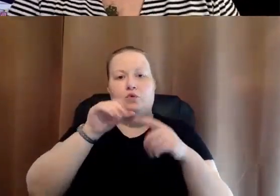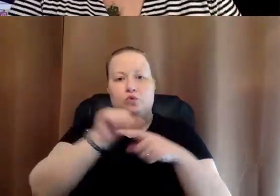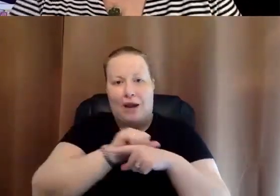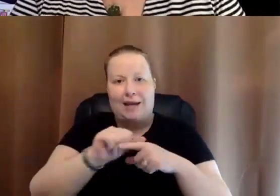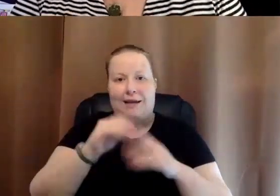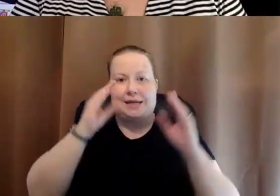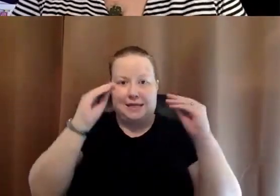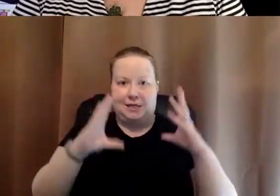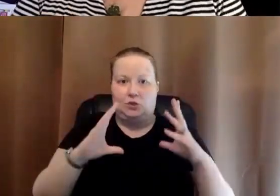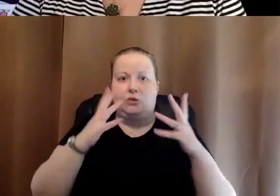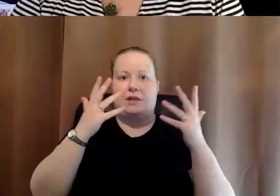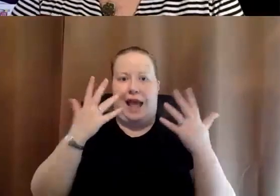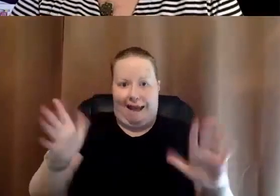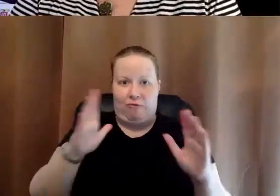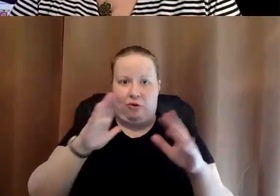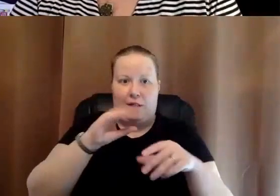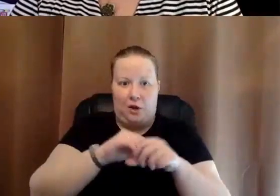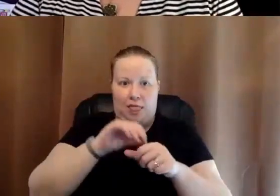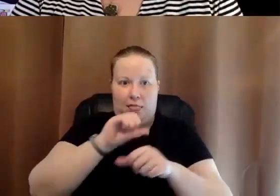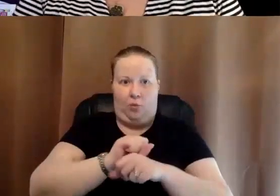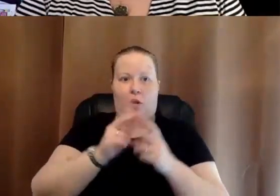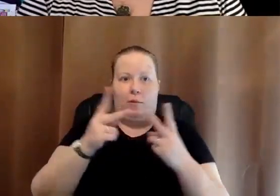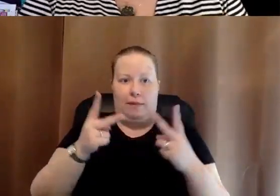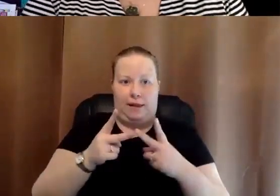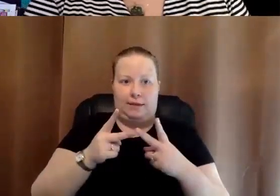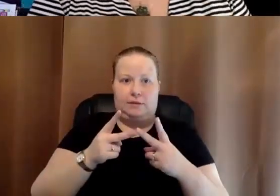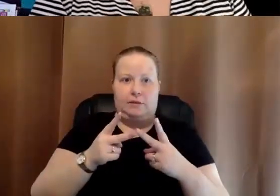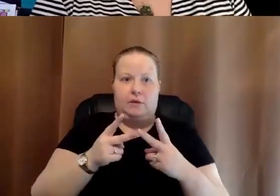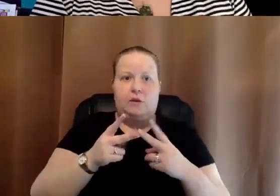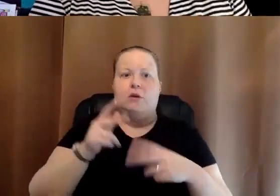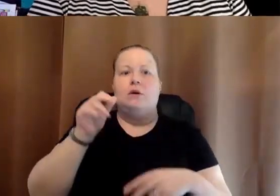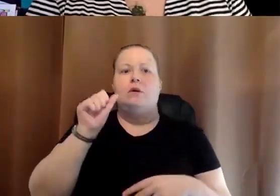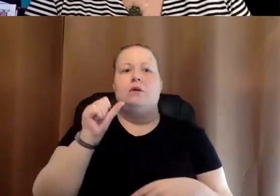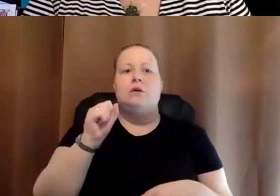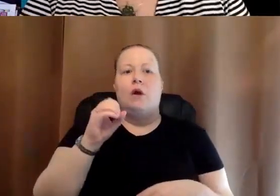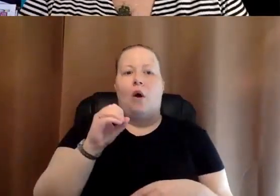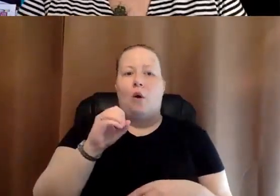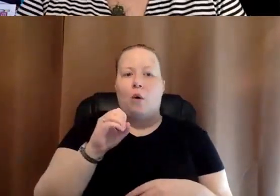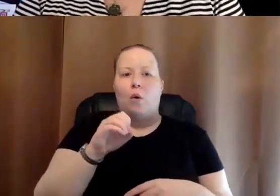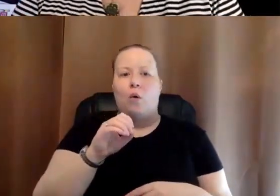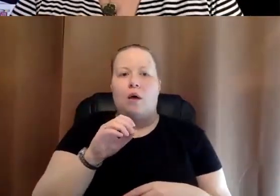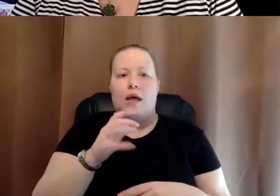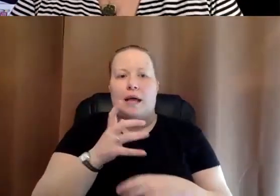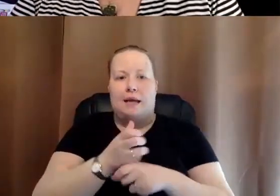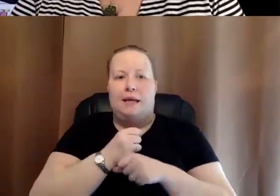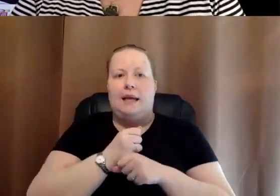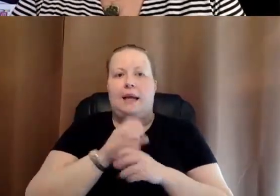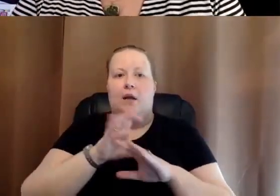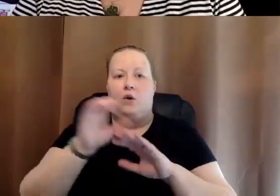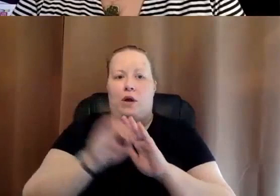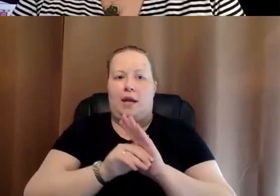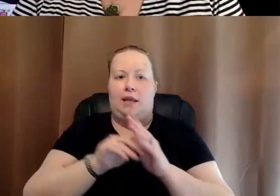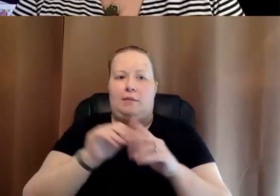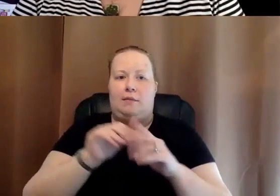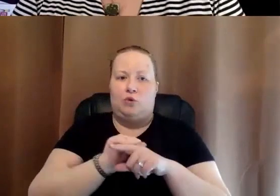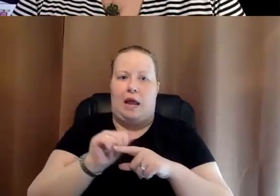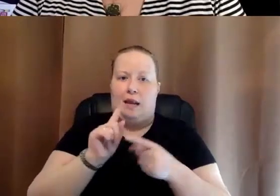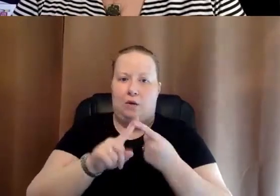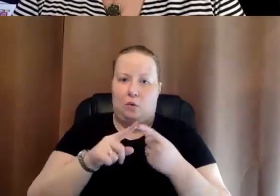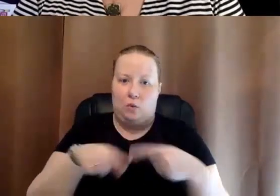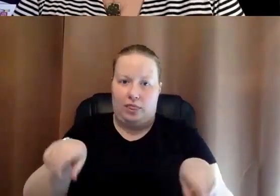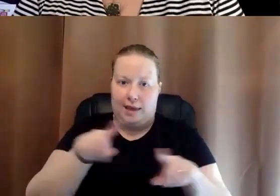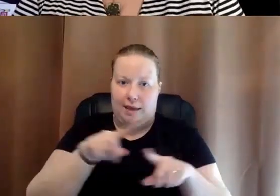they're in the workplace. So getting curriculum training to them at that